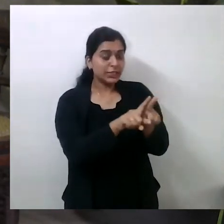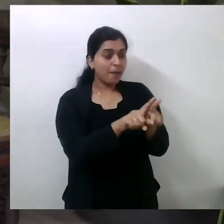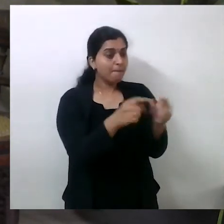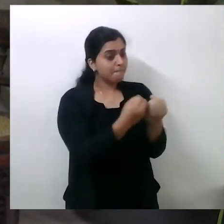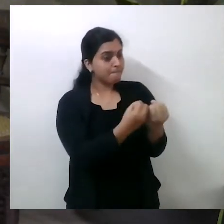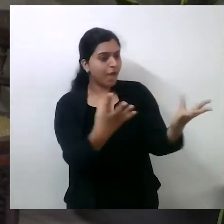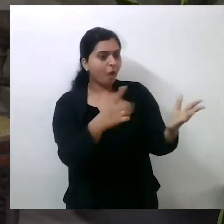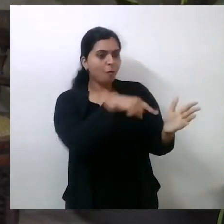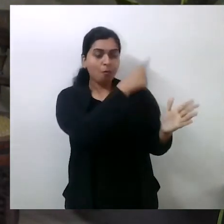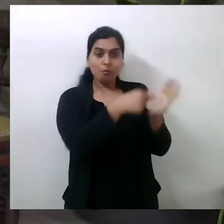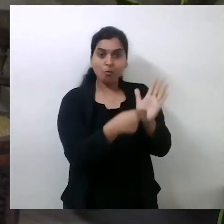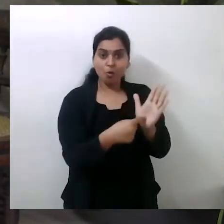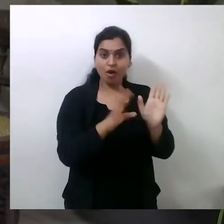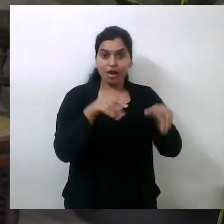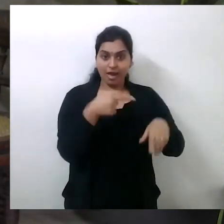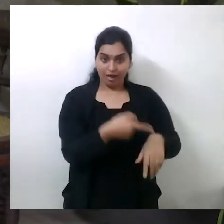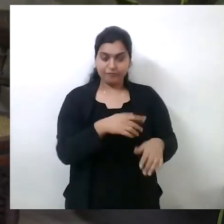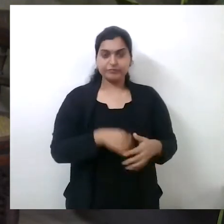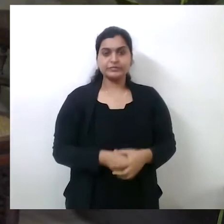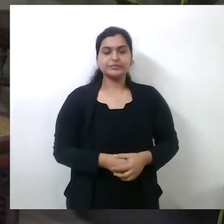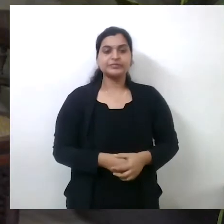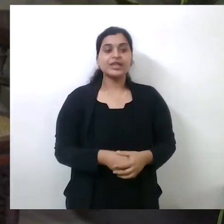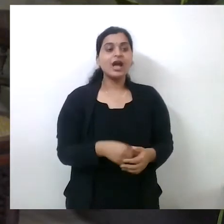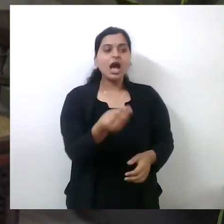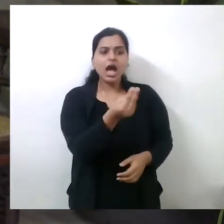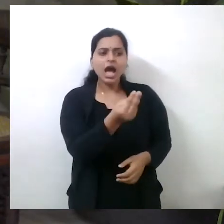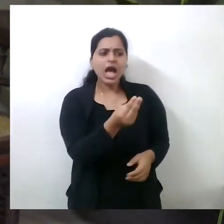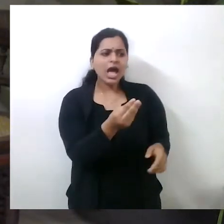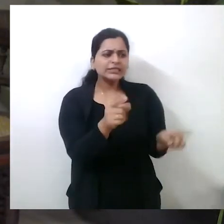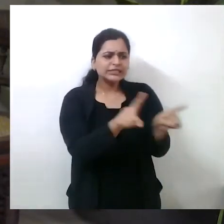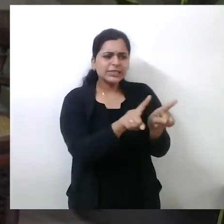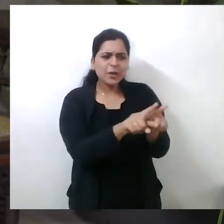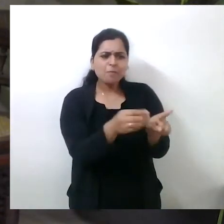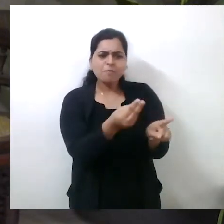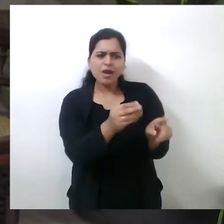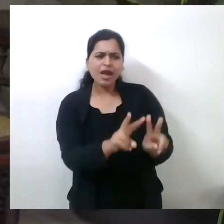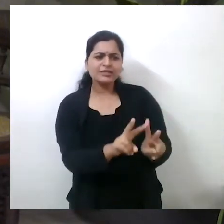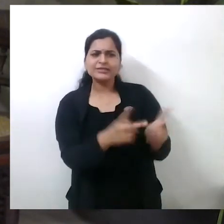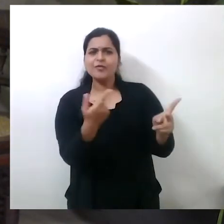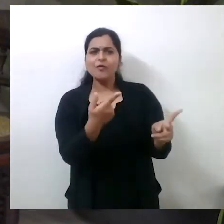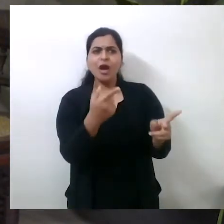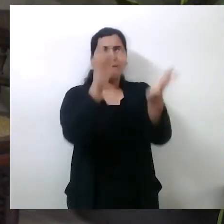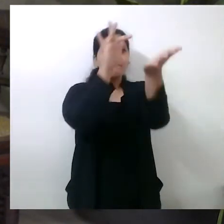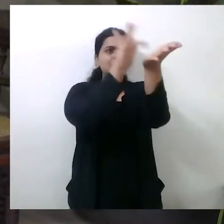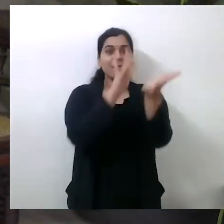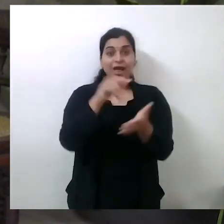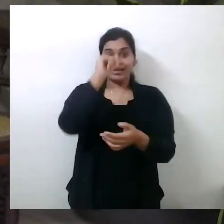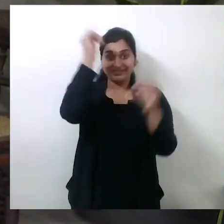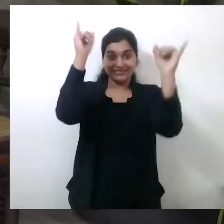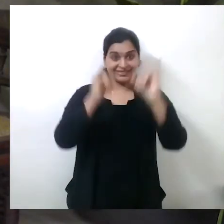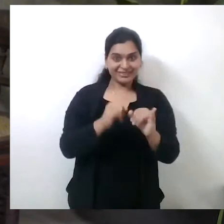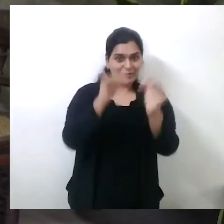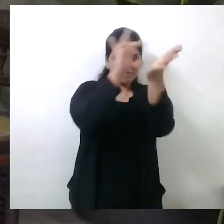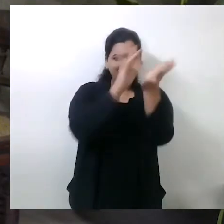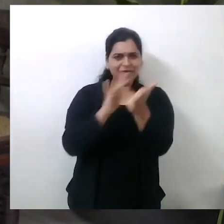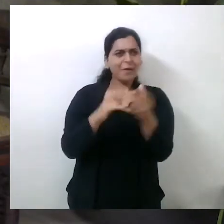that exist in this form, and those similarities and differences would occur based on region and